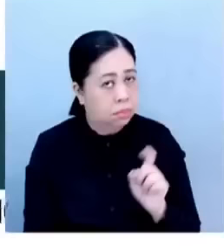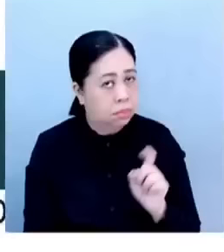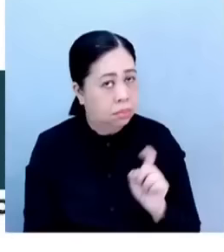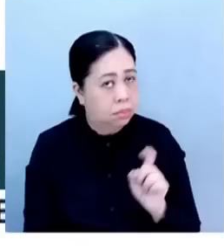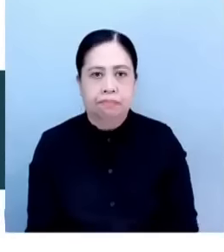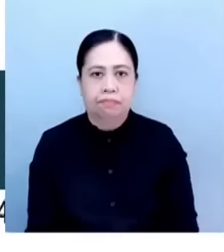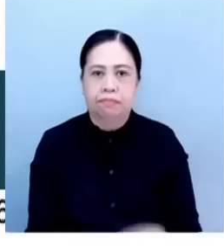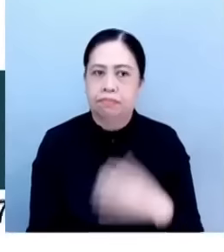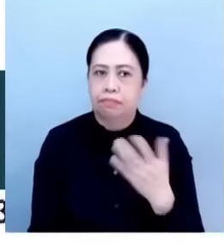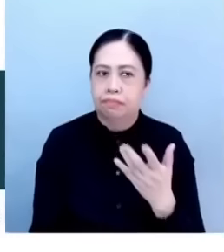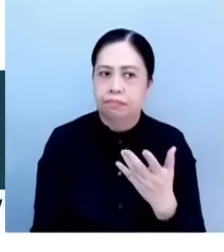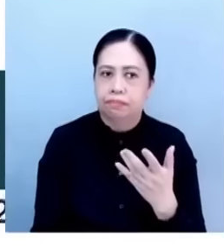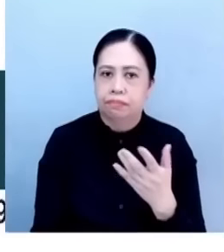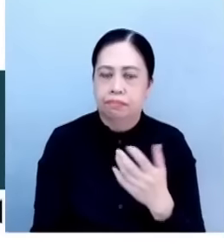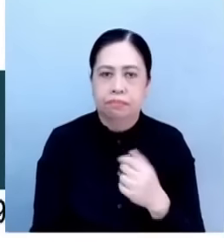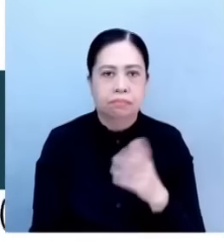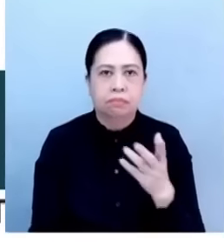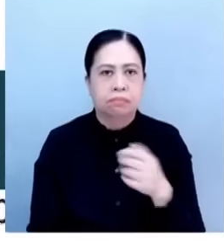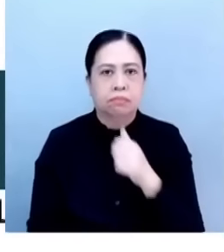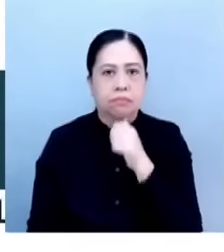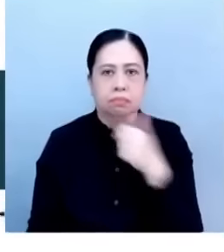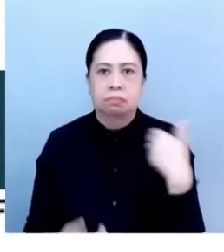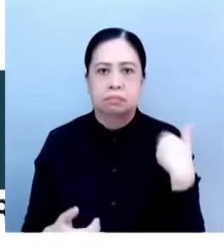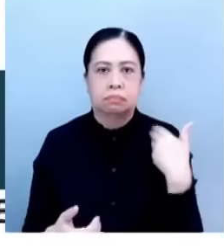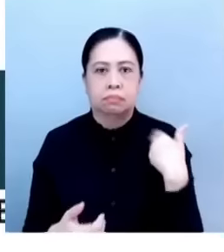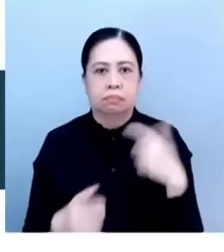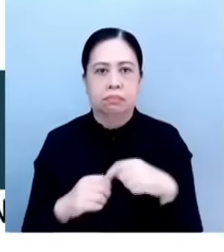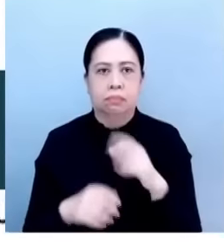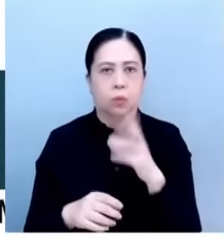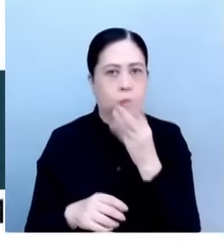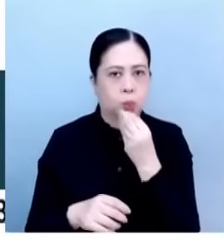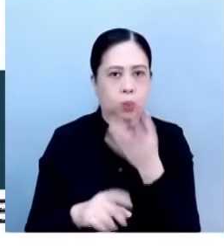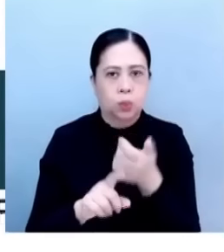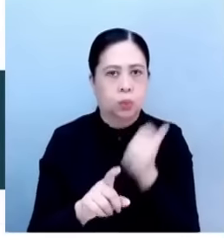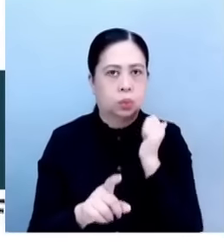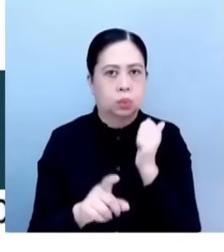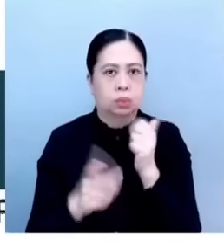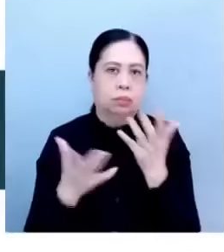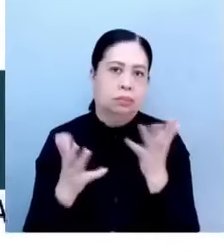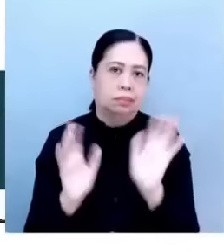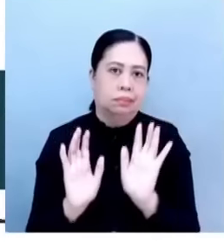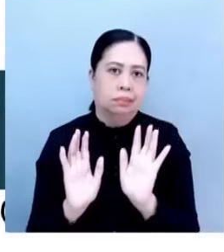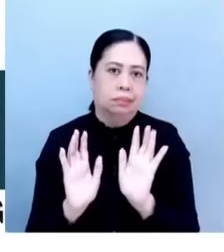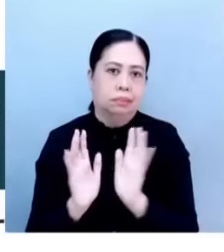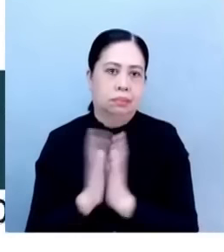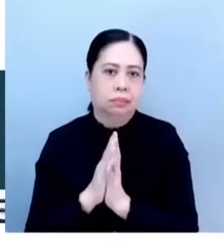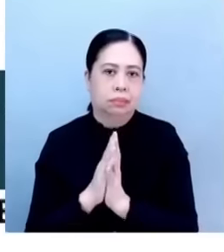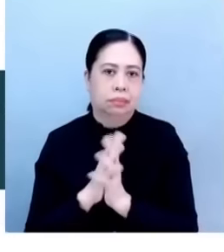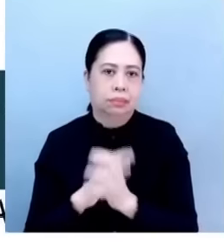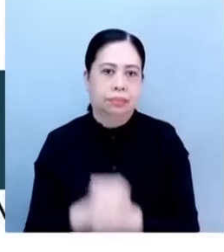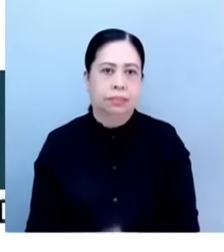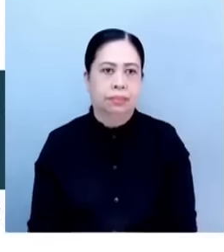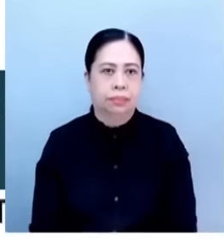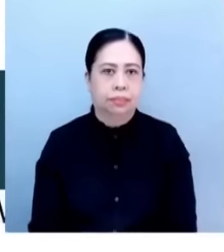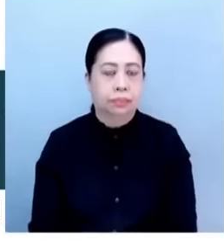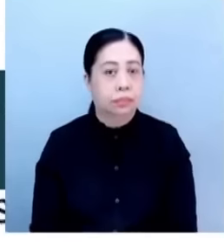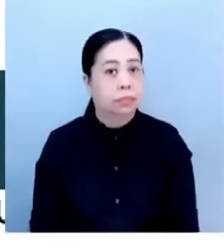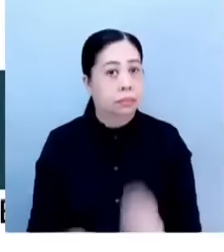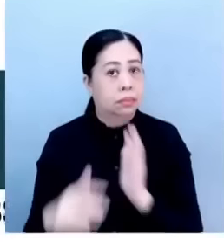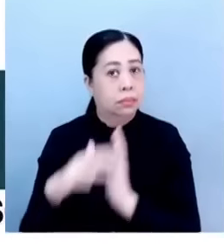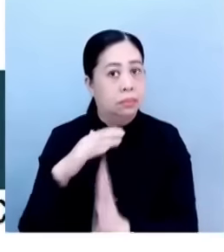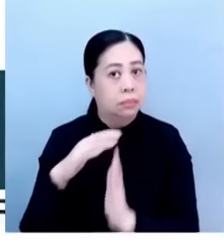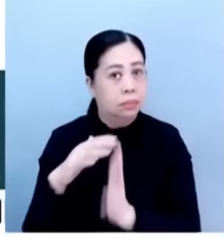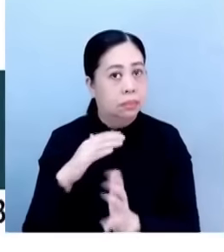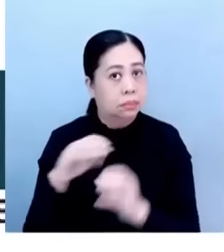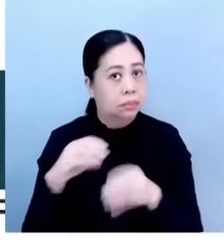haven't come. Didn't come out yet. Who they were or who the proponents are. Are these clients in